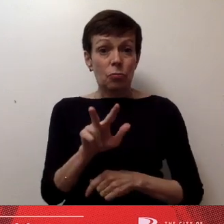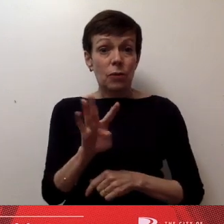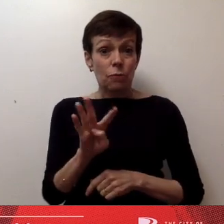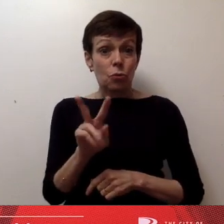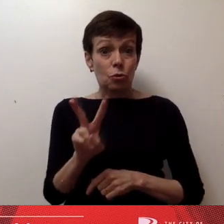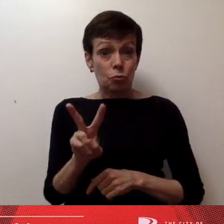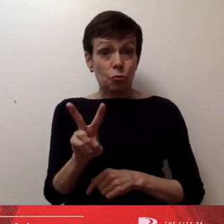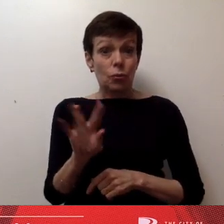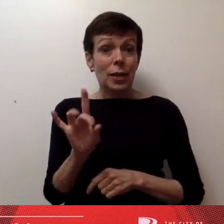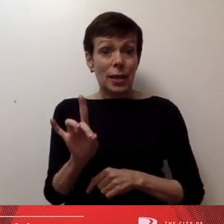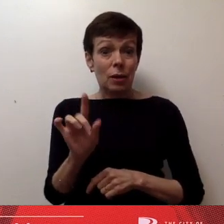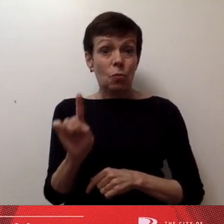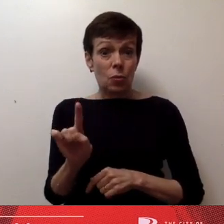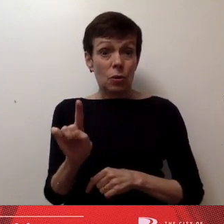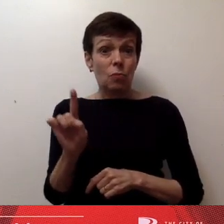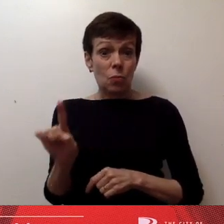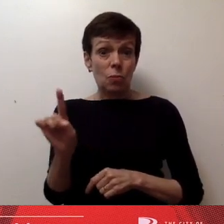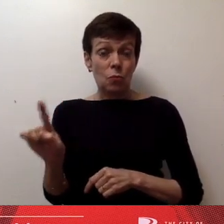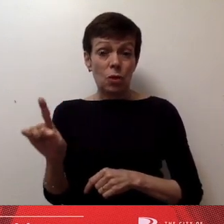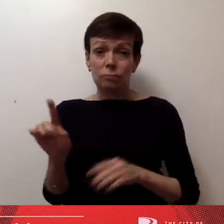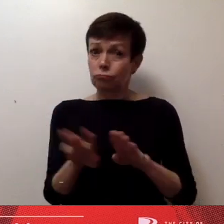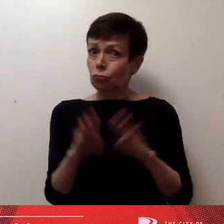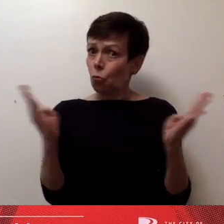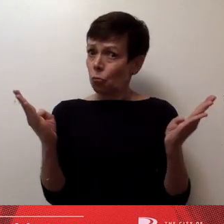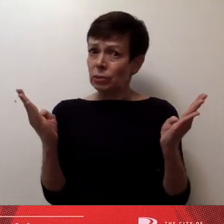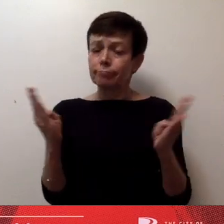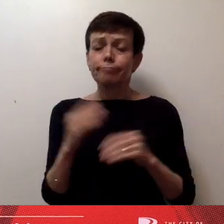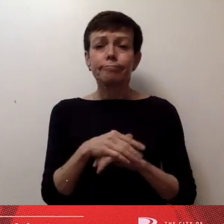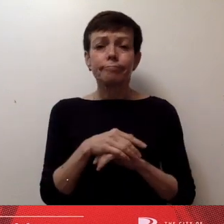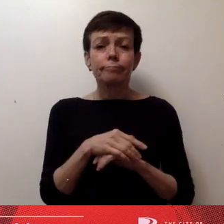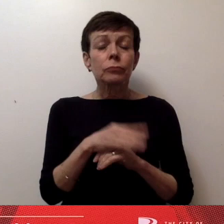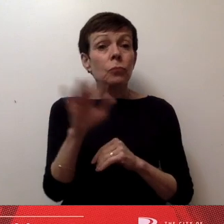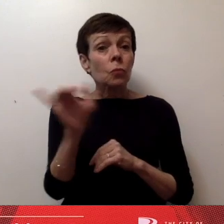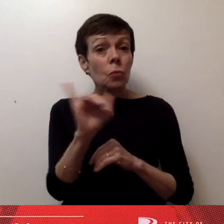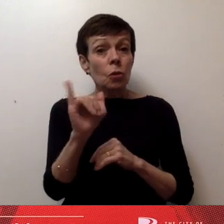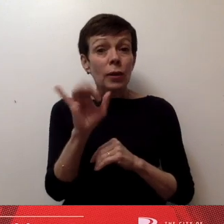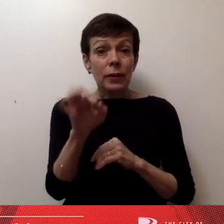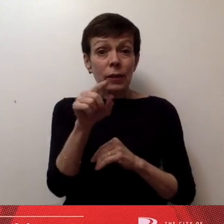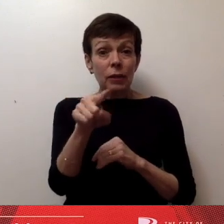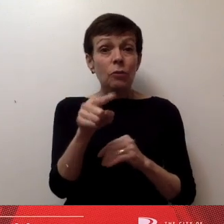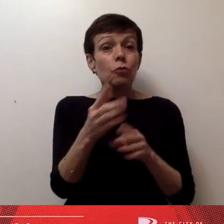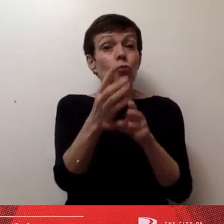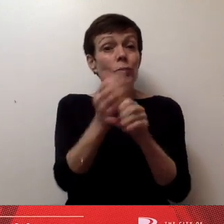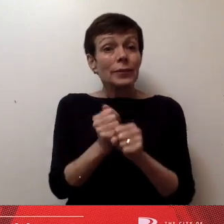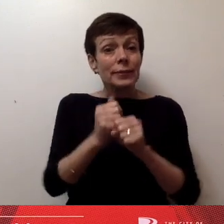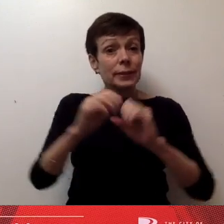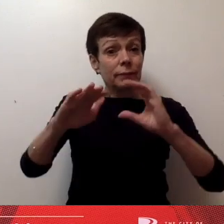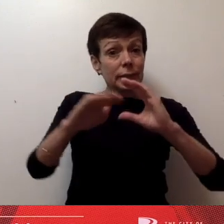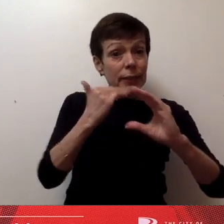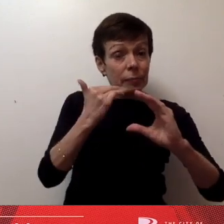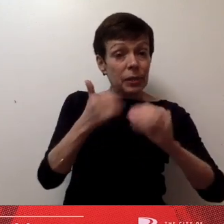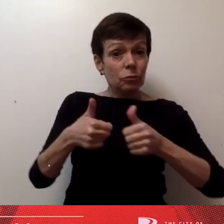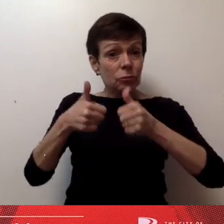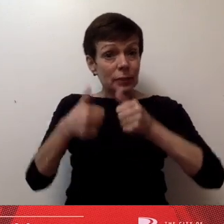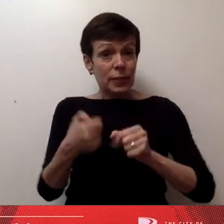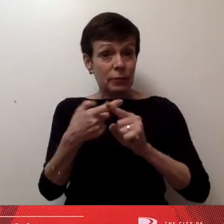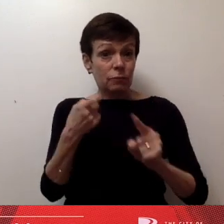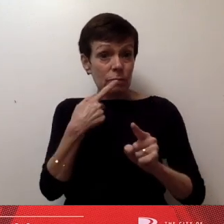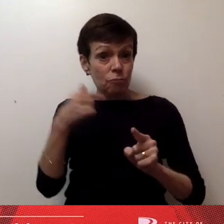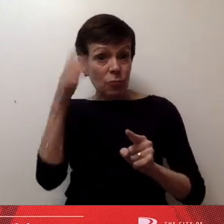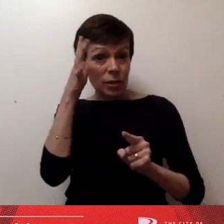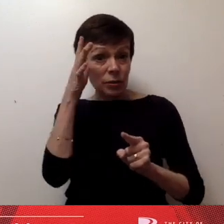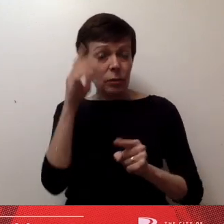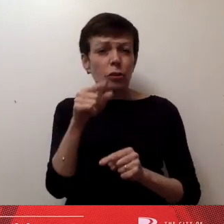342-8111. Another means of information for those of you who are on the Notify Red Deer program If you go into your Notify Red